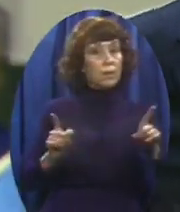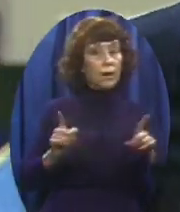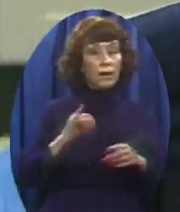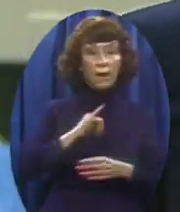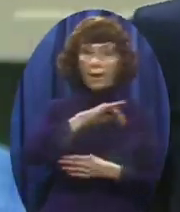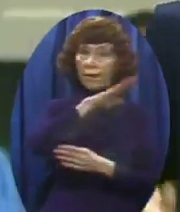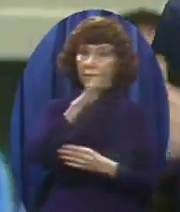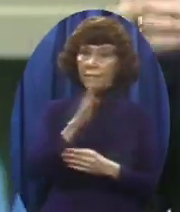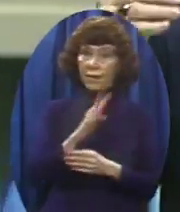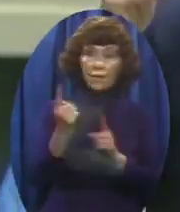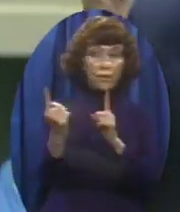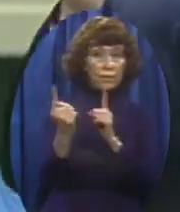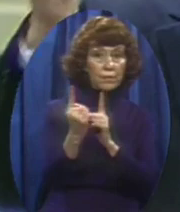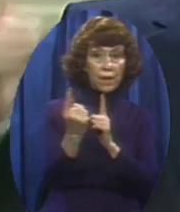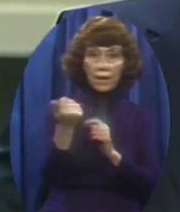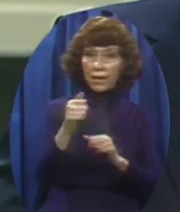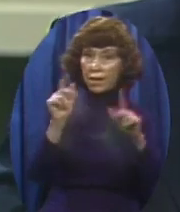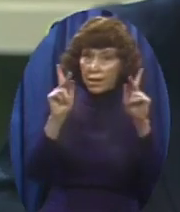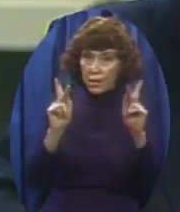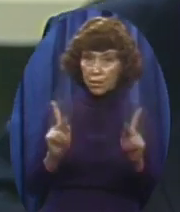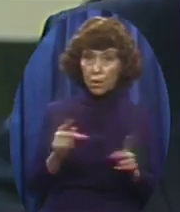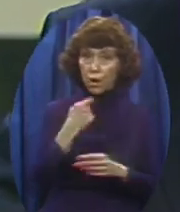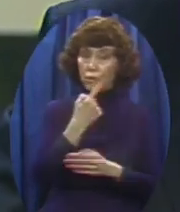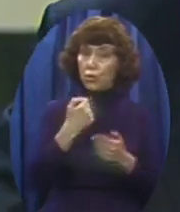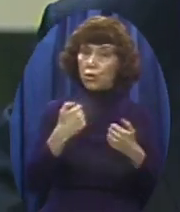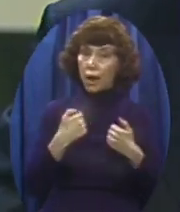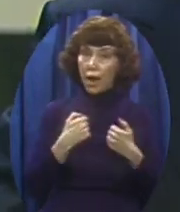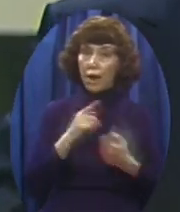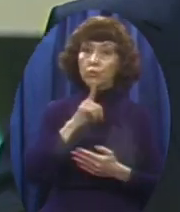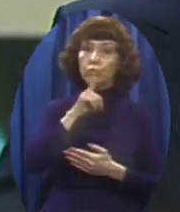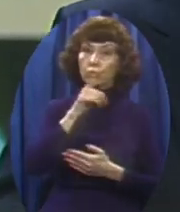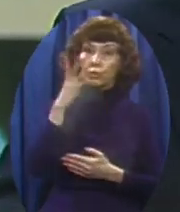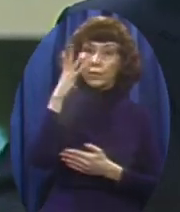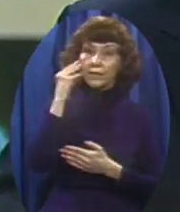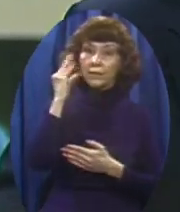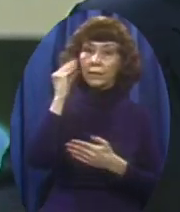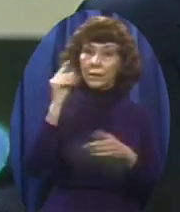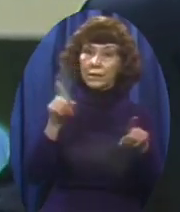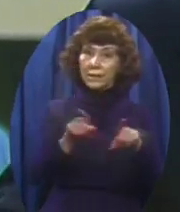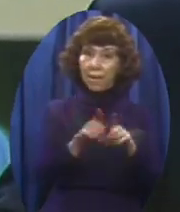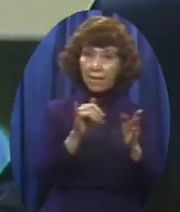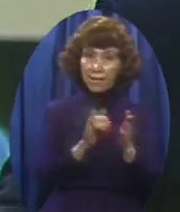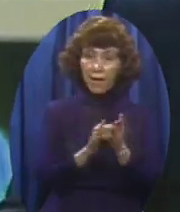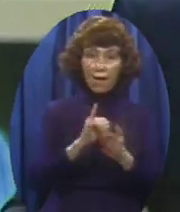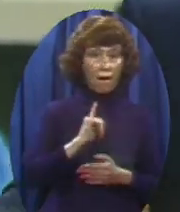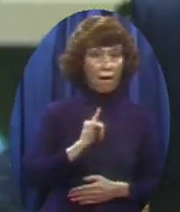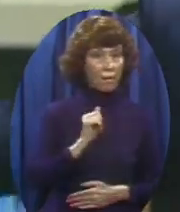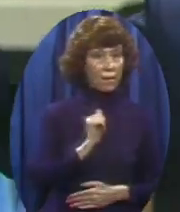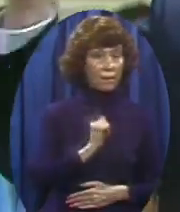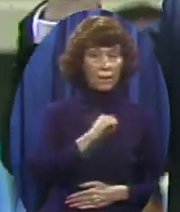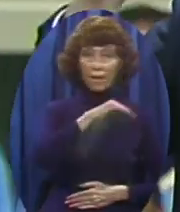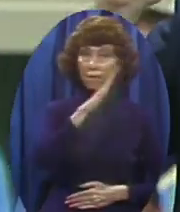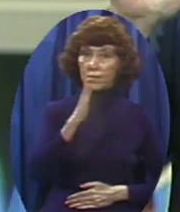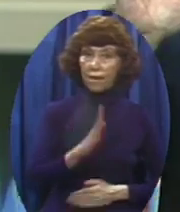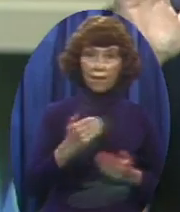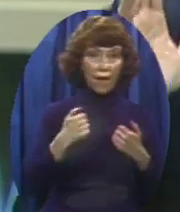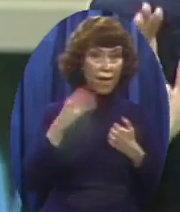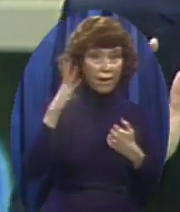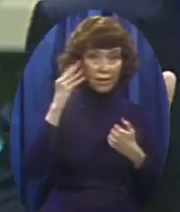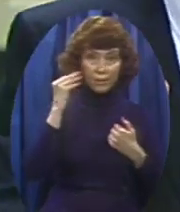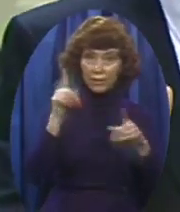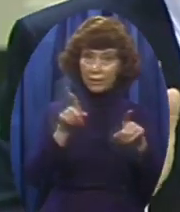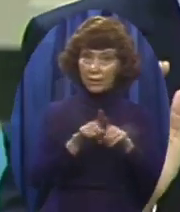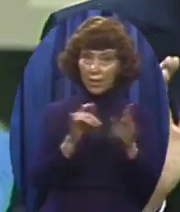of anyone that I felt had such an authentic experience. I certainly have had none of that. The only revelation I get